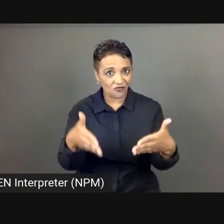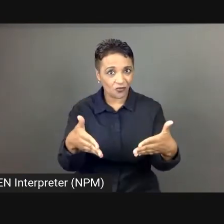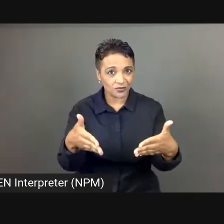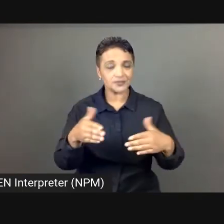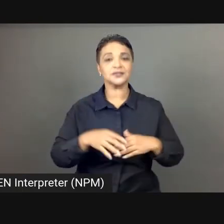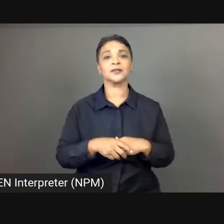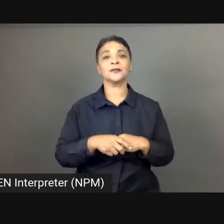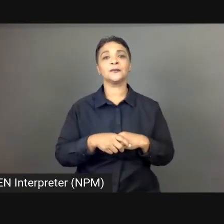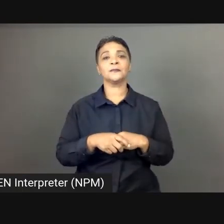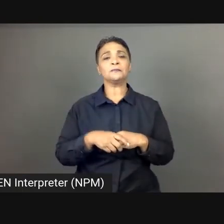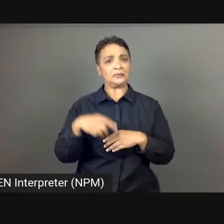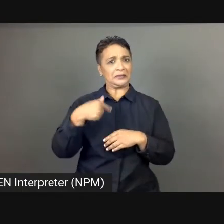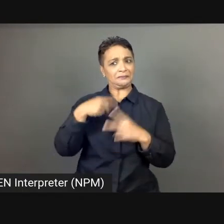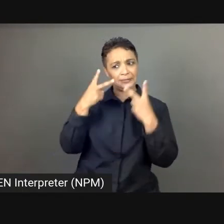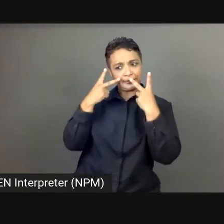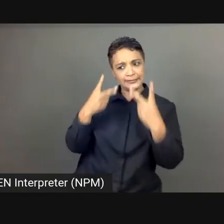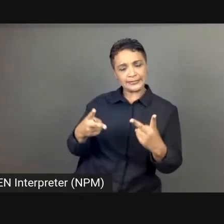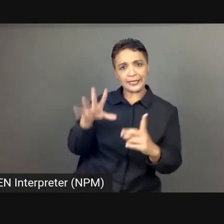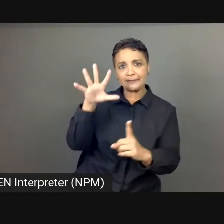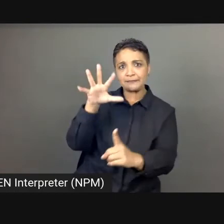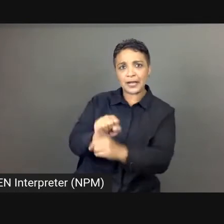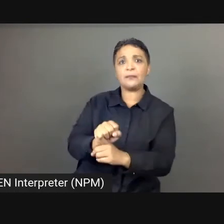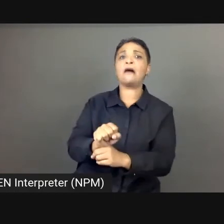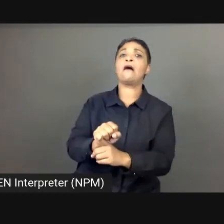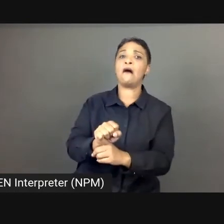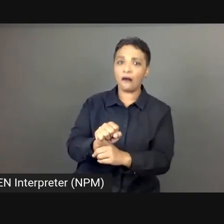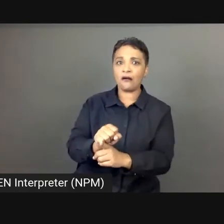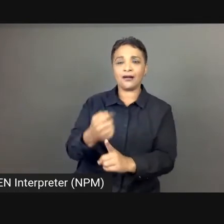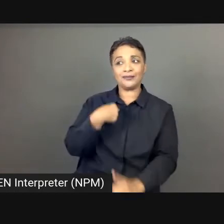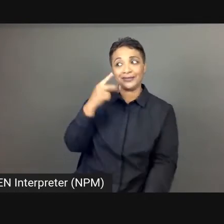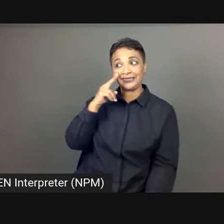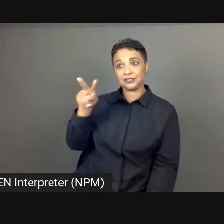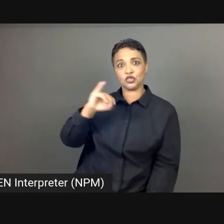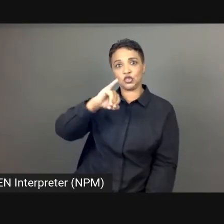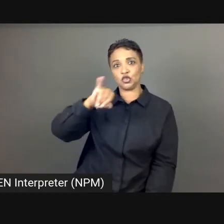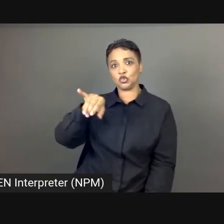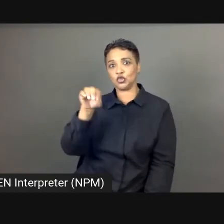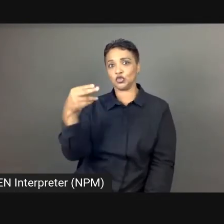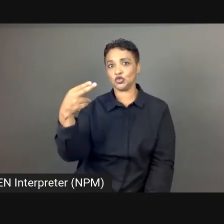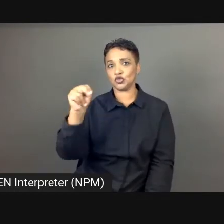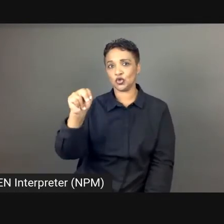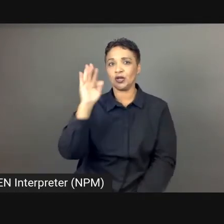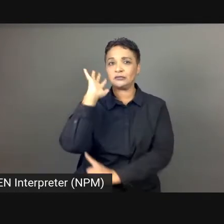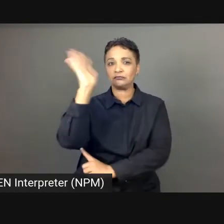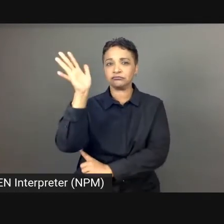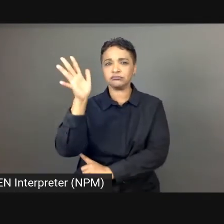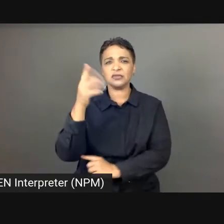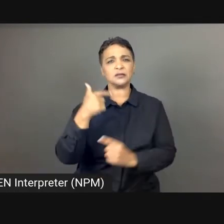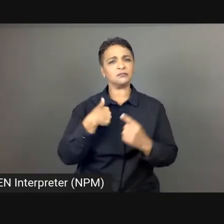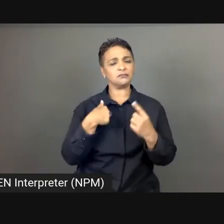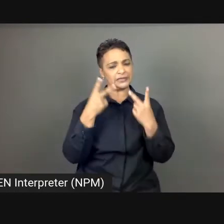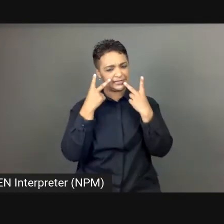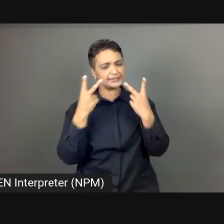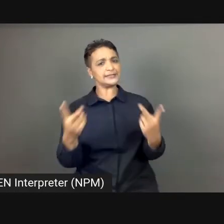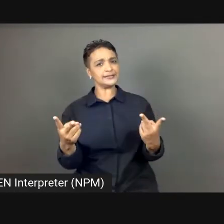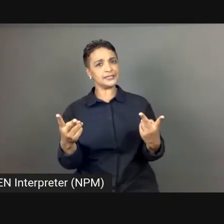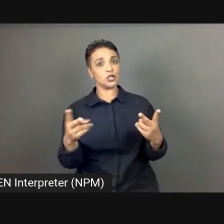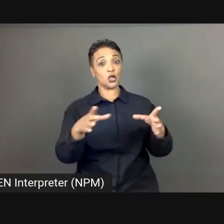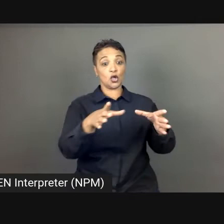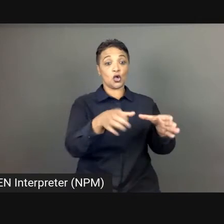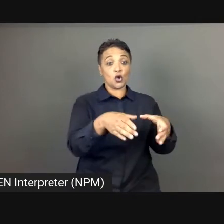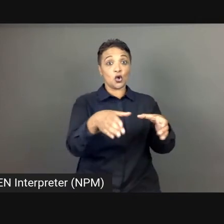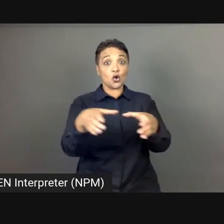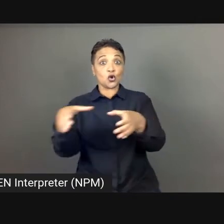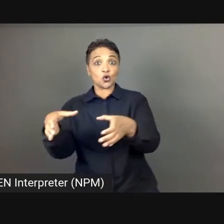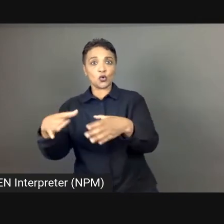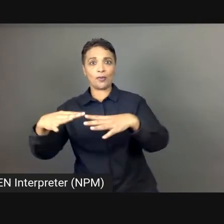firsthand some of the things that I think John had mentioned about groups that have been established